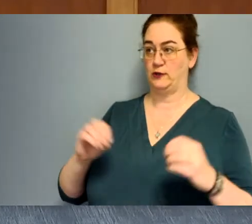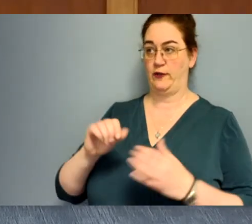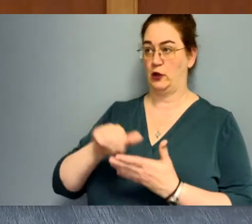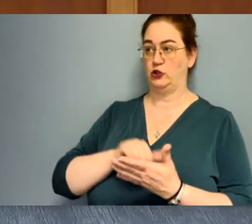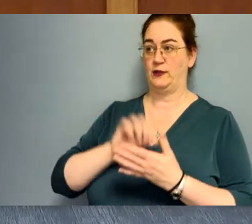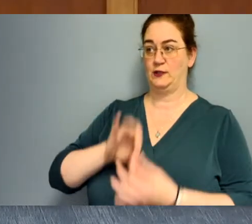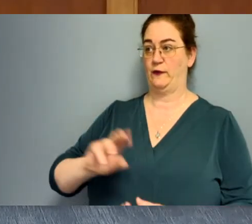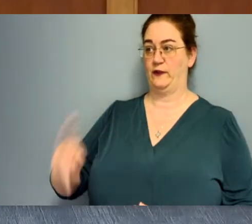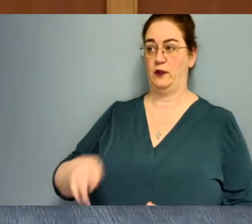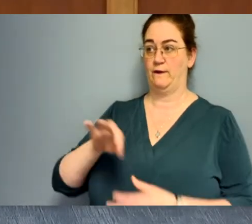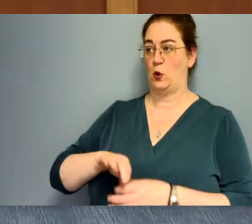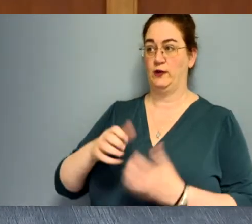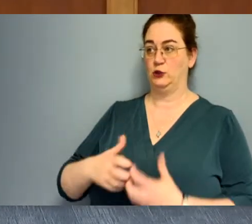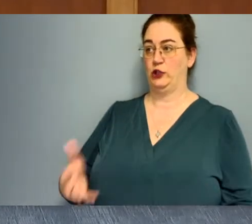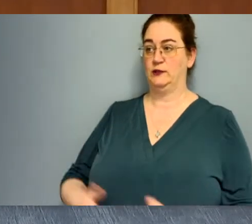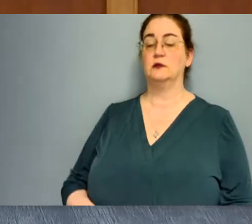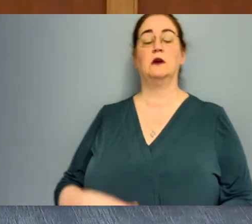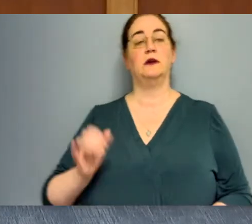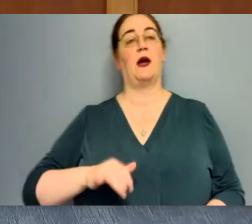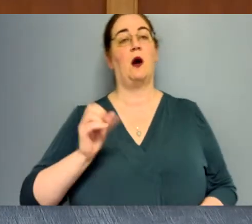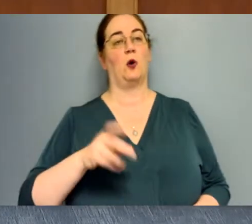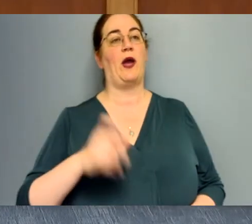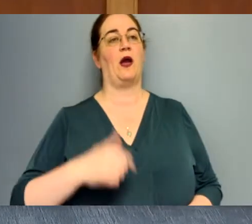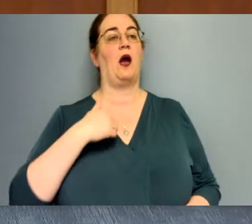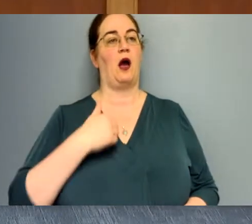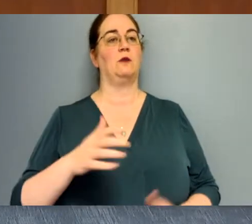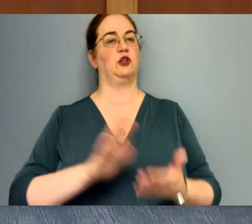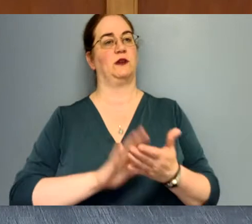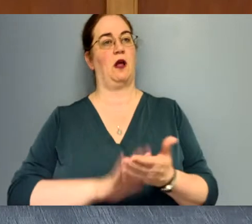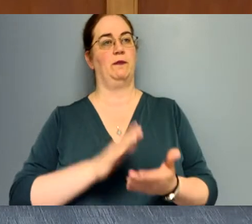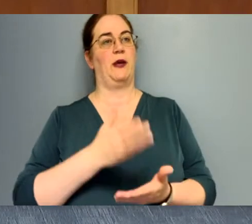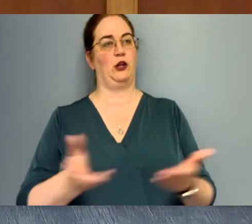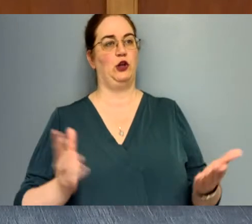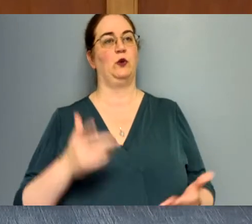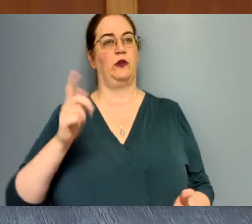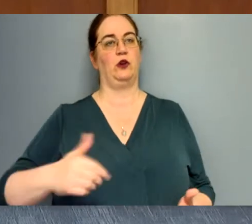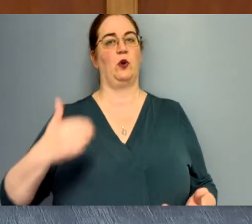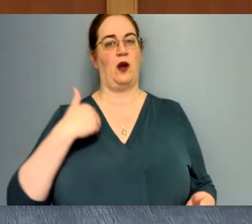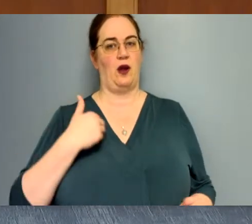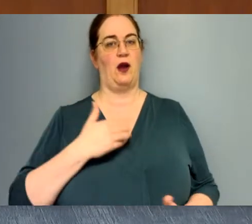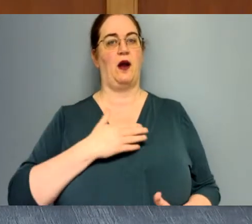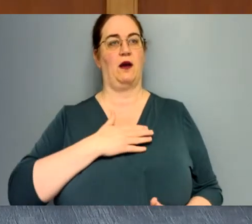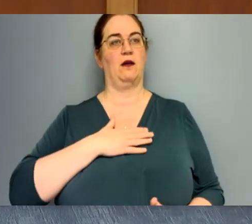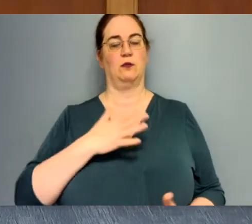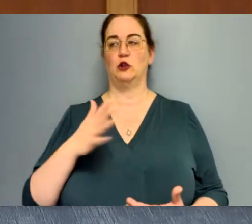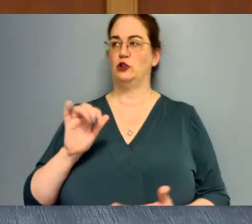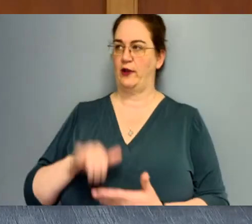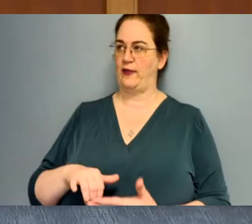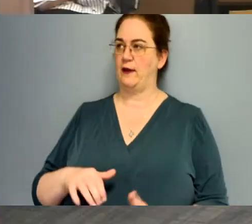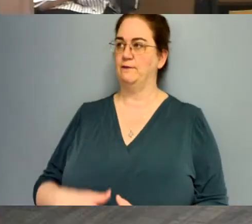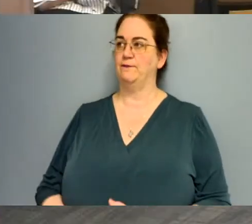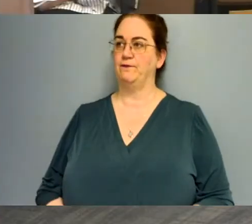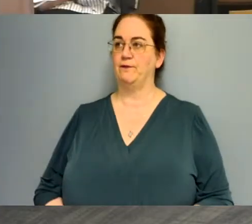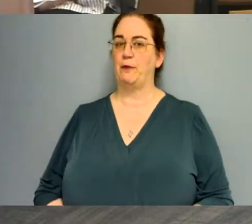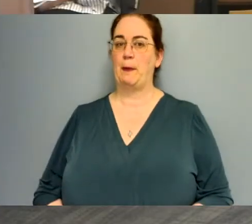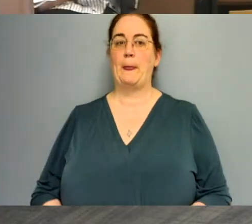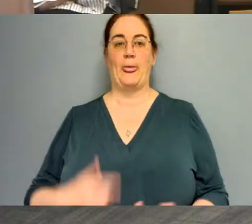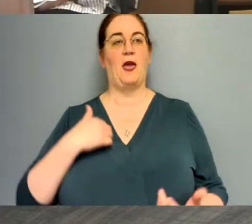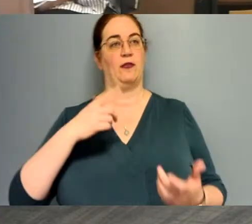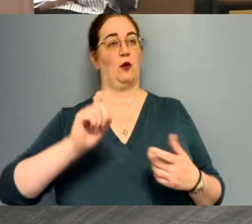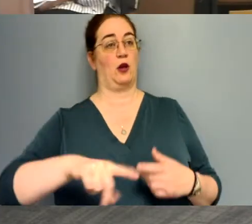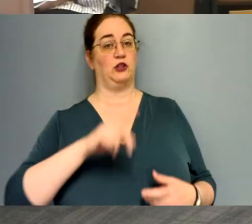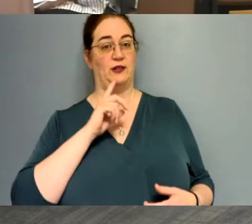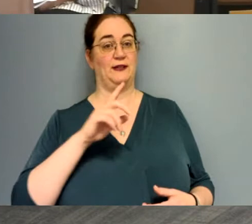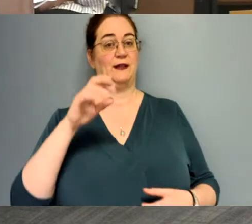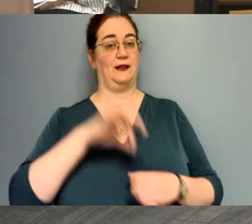deals with Philadelphia's voting machines. Yeah, okay. I'm just complimenting you that you have it secured. Appreciate that. You set an Thank you. example. And the question is of